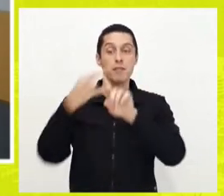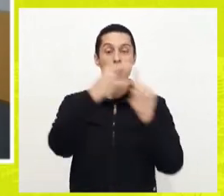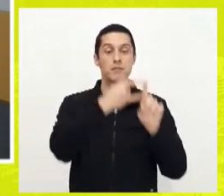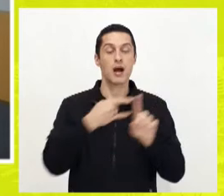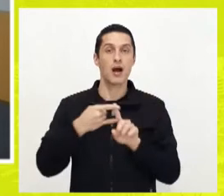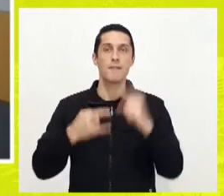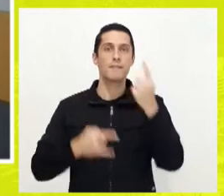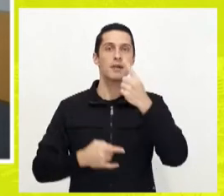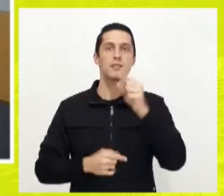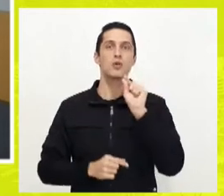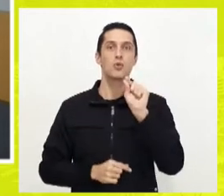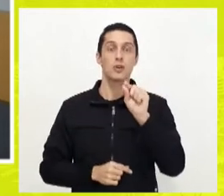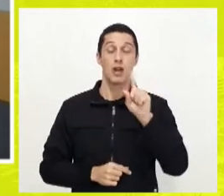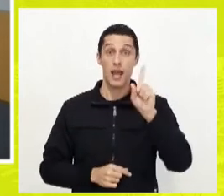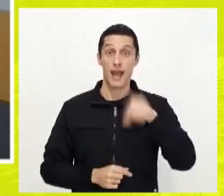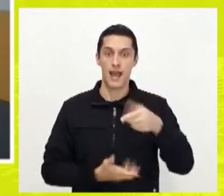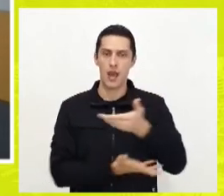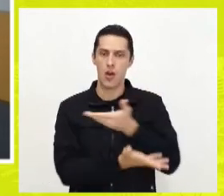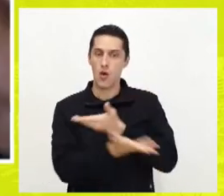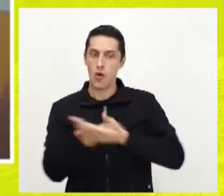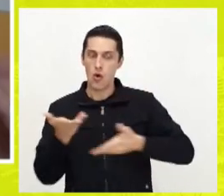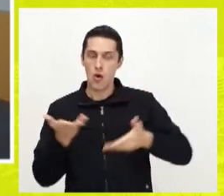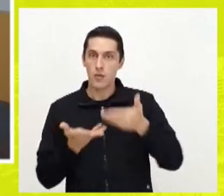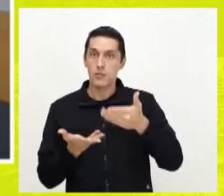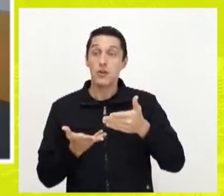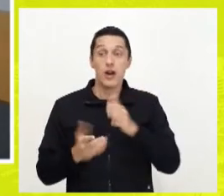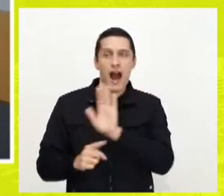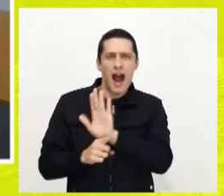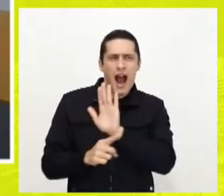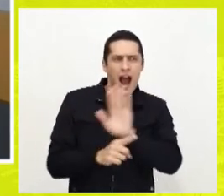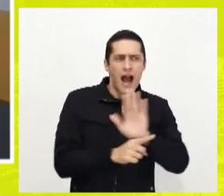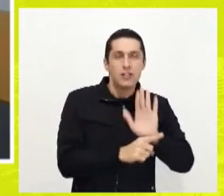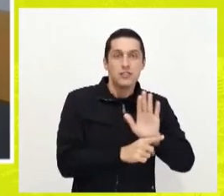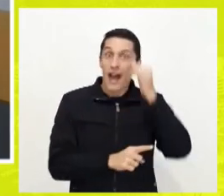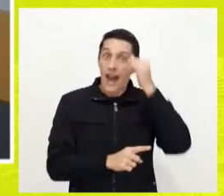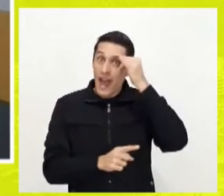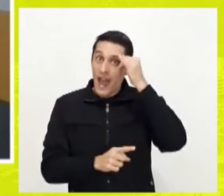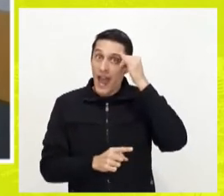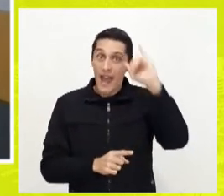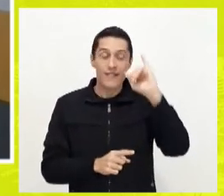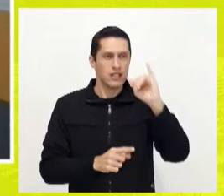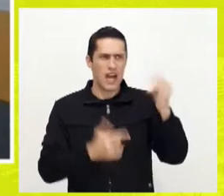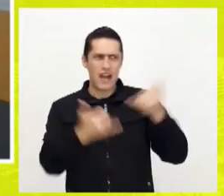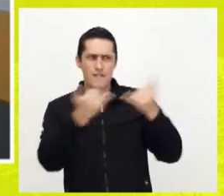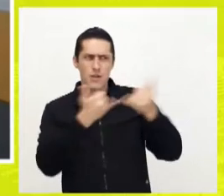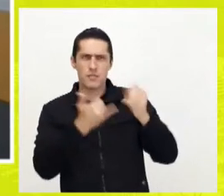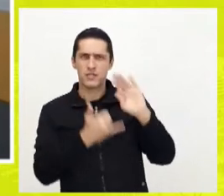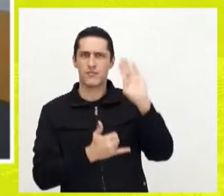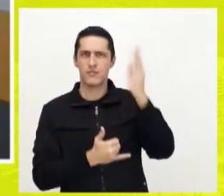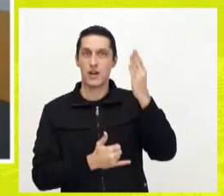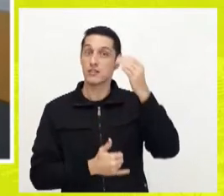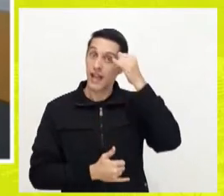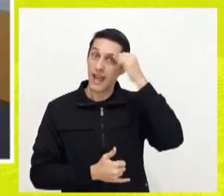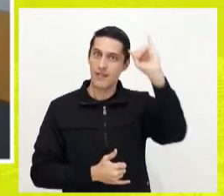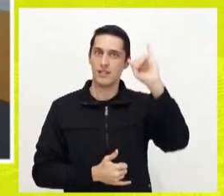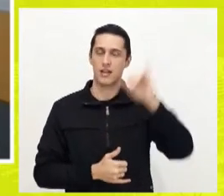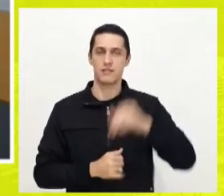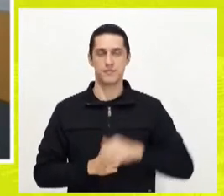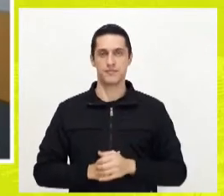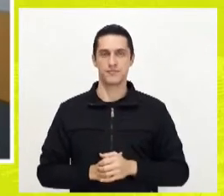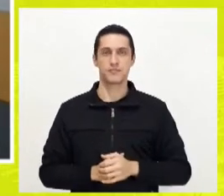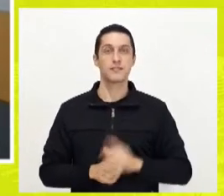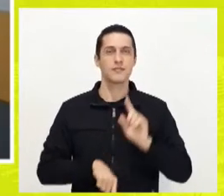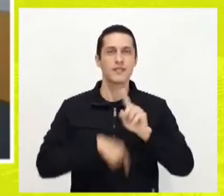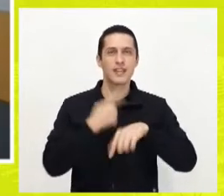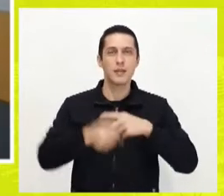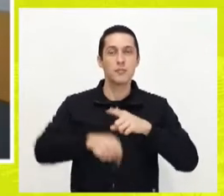net the first panel is on collaboration against misinformation for the elections and right next with 10 30 a.m we're going